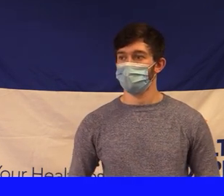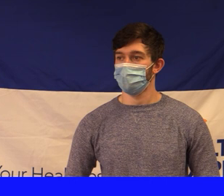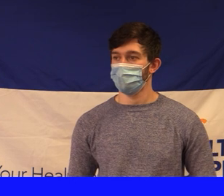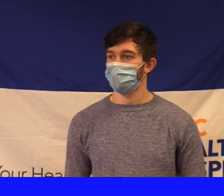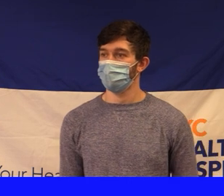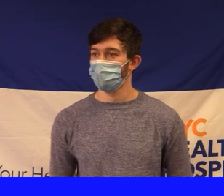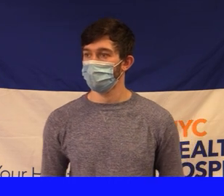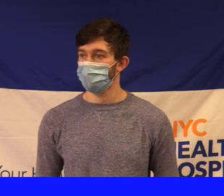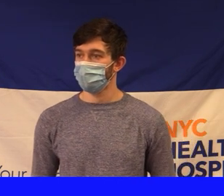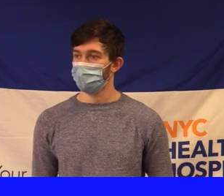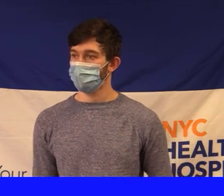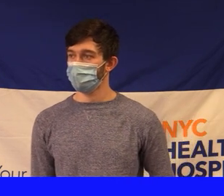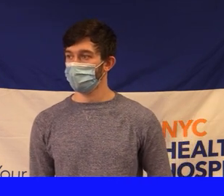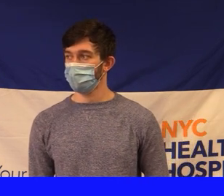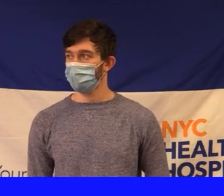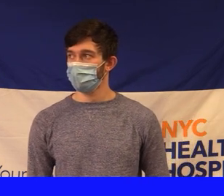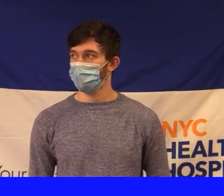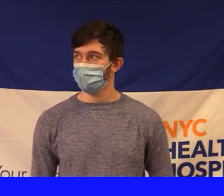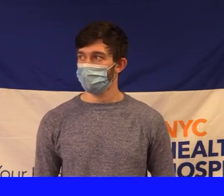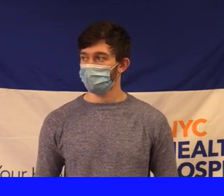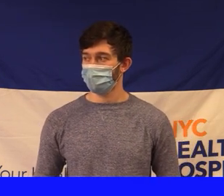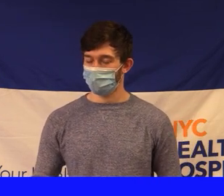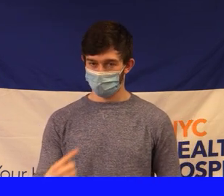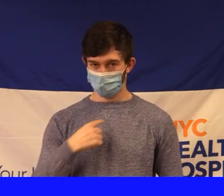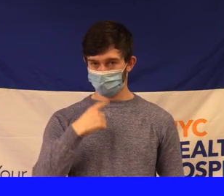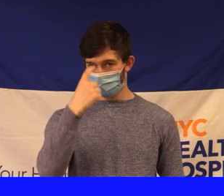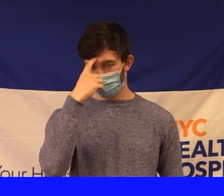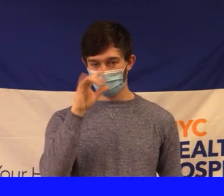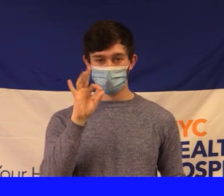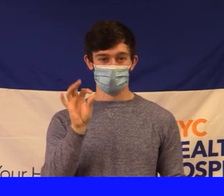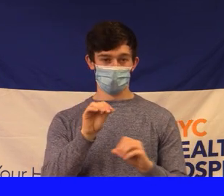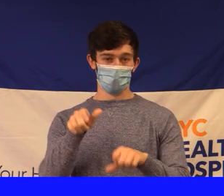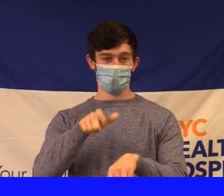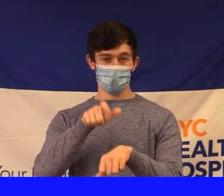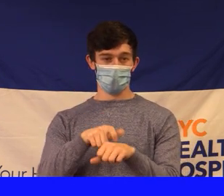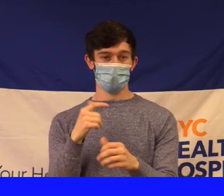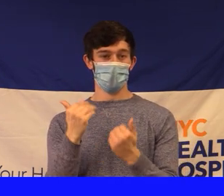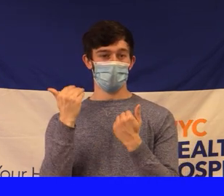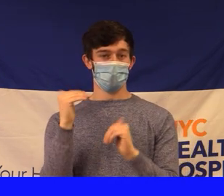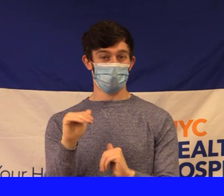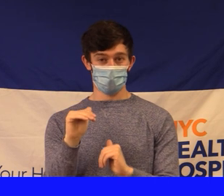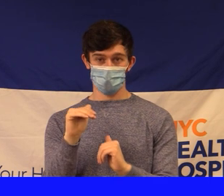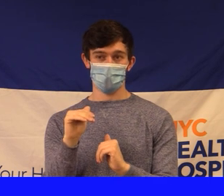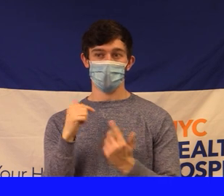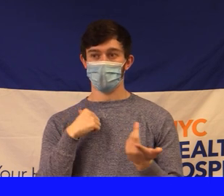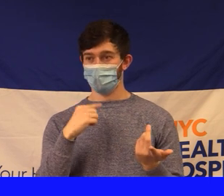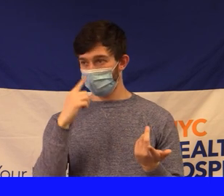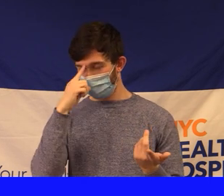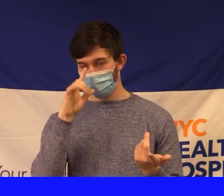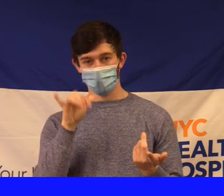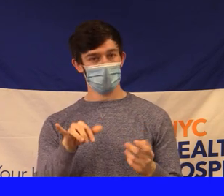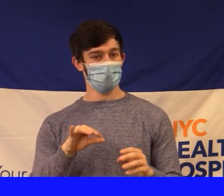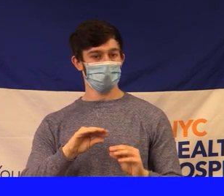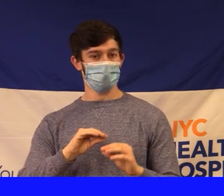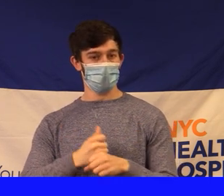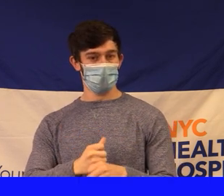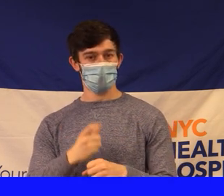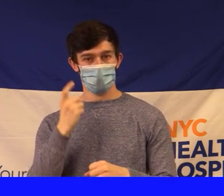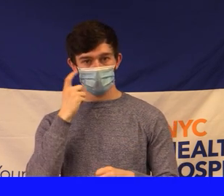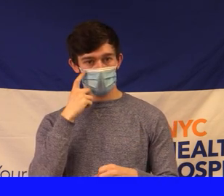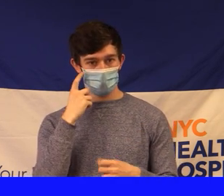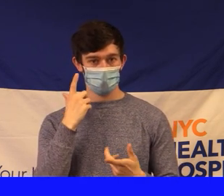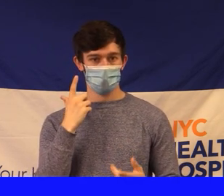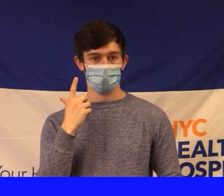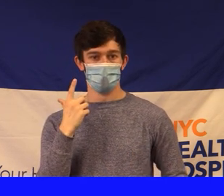Well, I think if there's no time constraint, I think that makes good sense in the sense